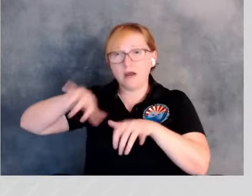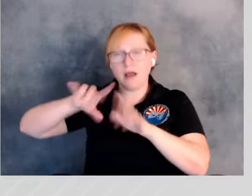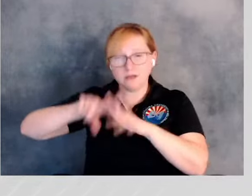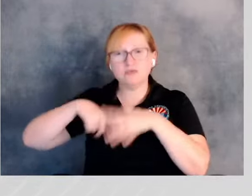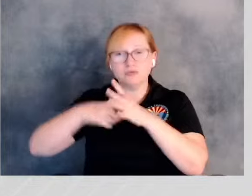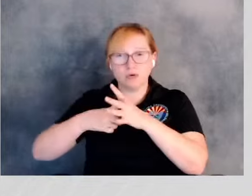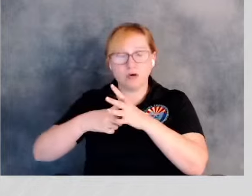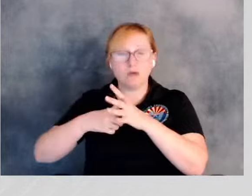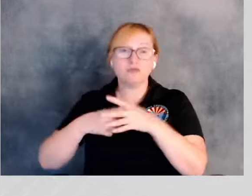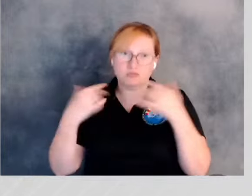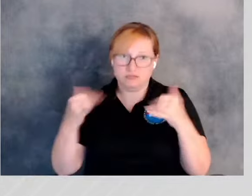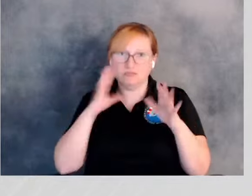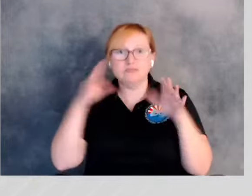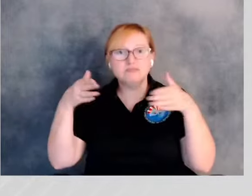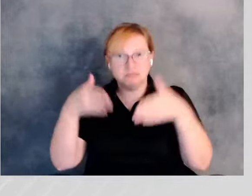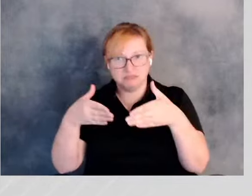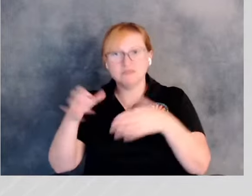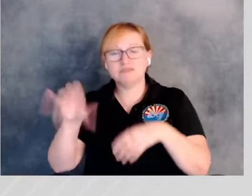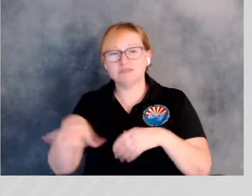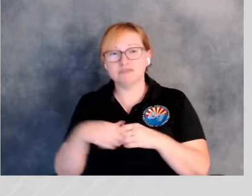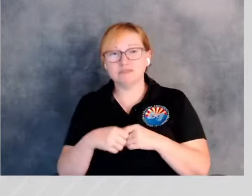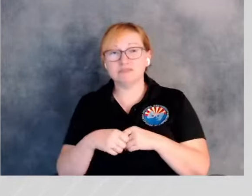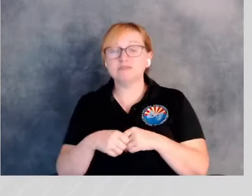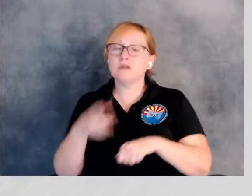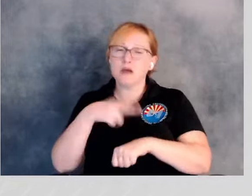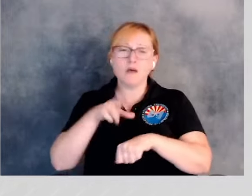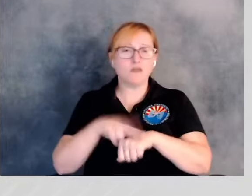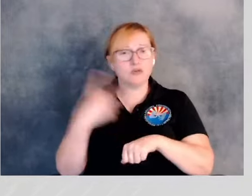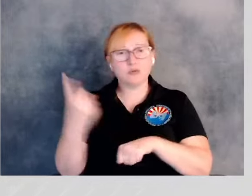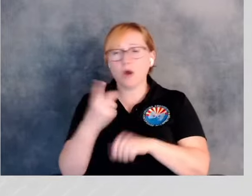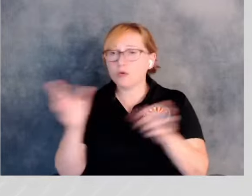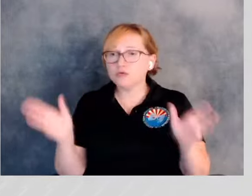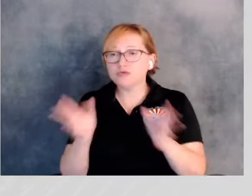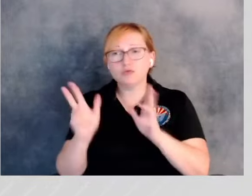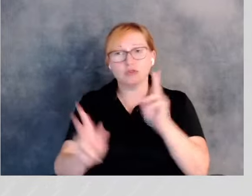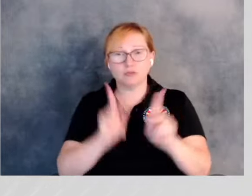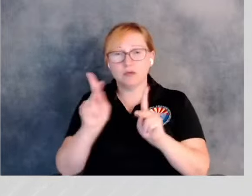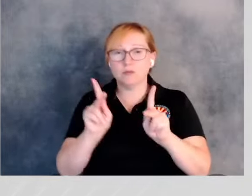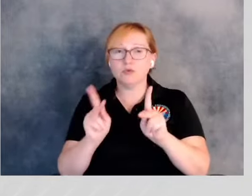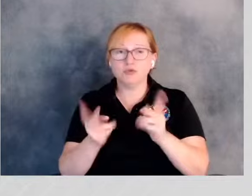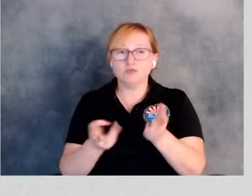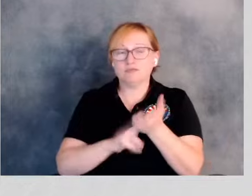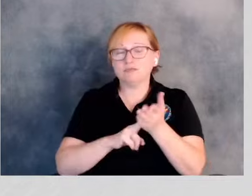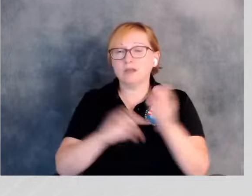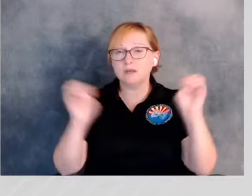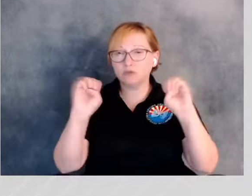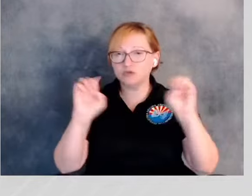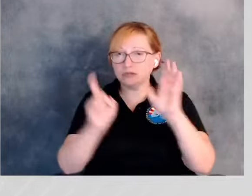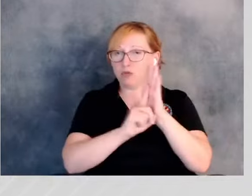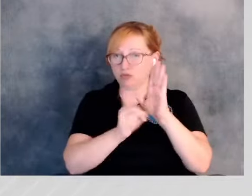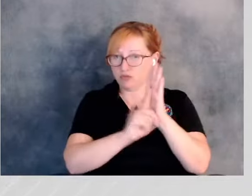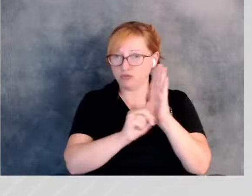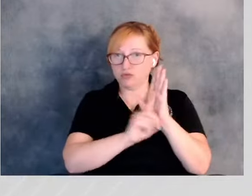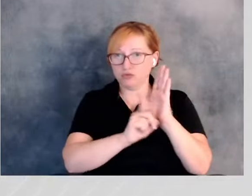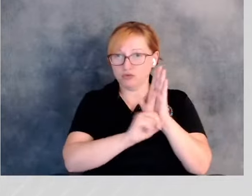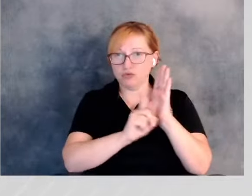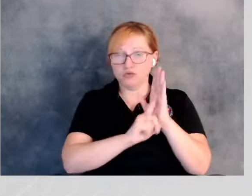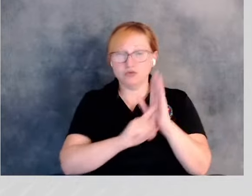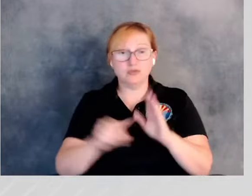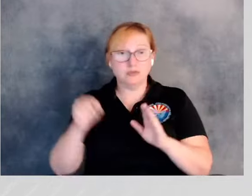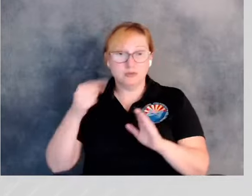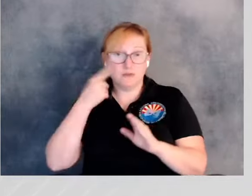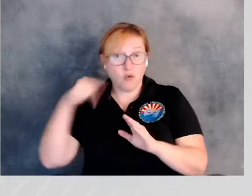right now. Of course, we're always encouraging people to continue to sign up for emergency alerts. Should it be needed this winter or in